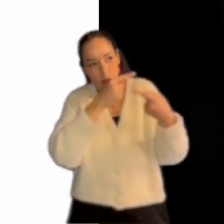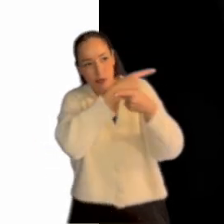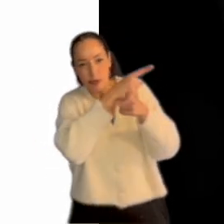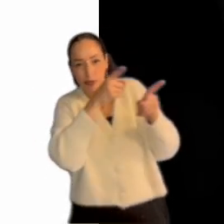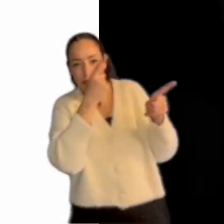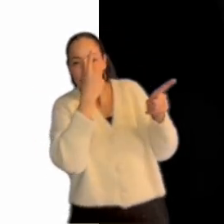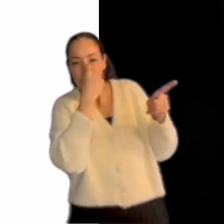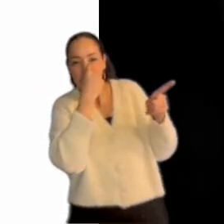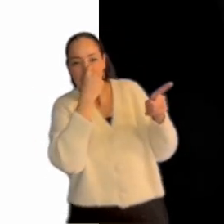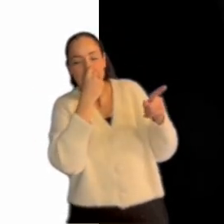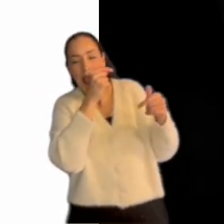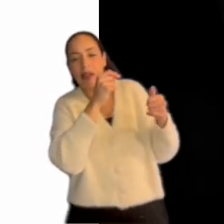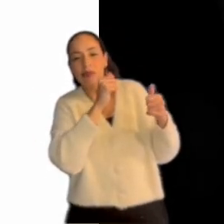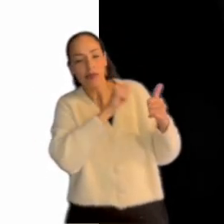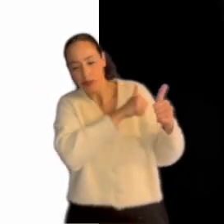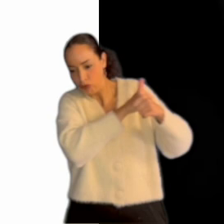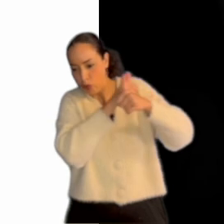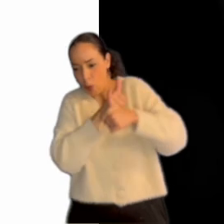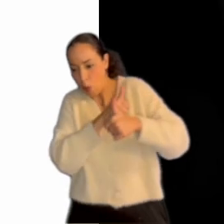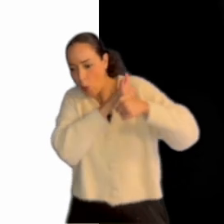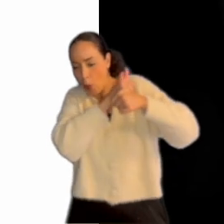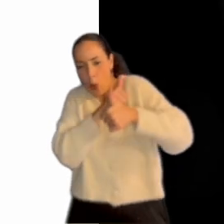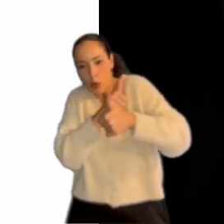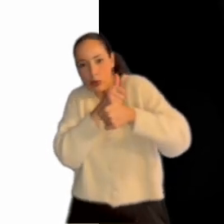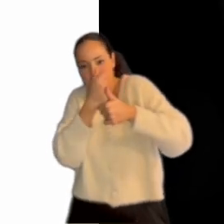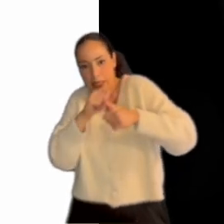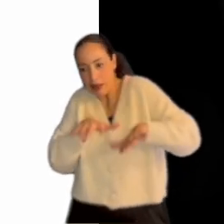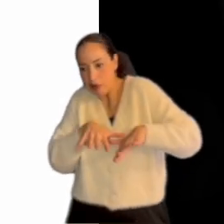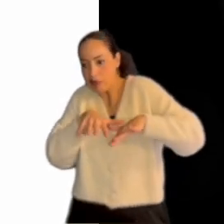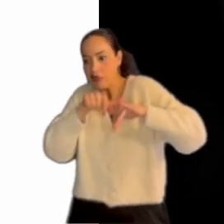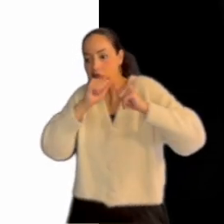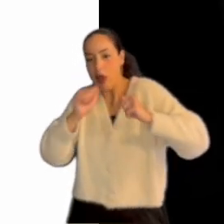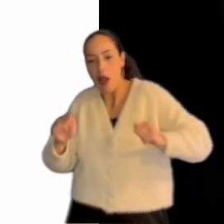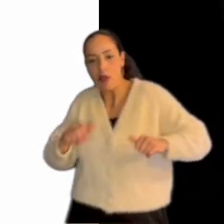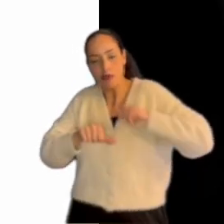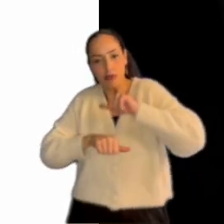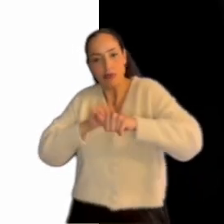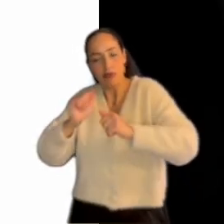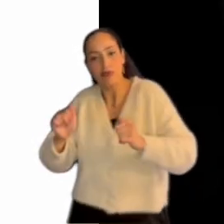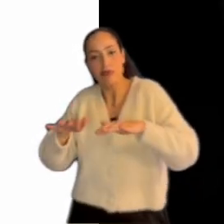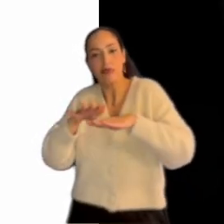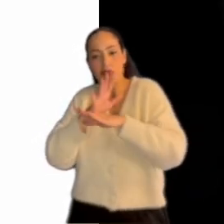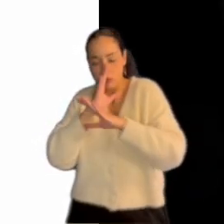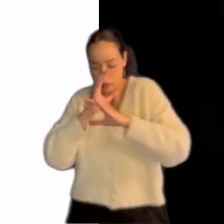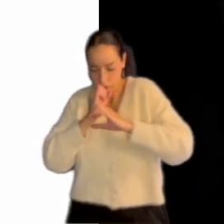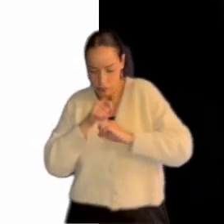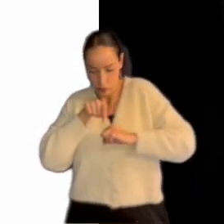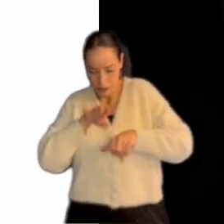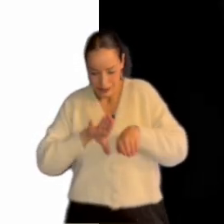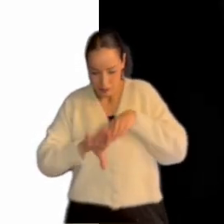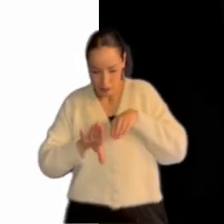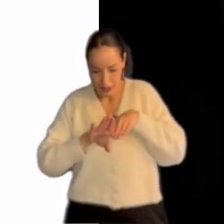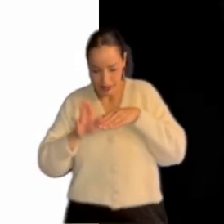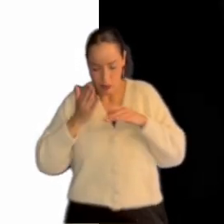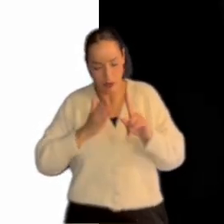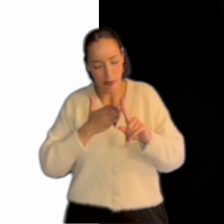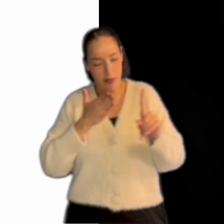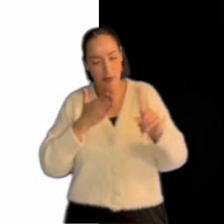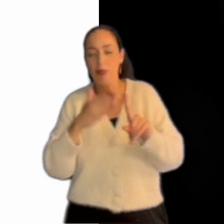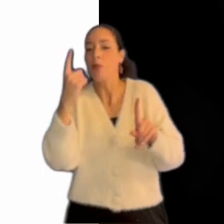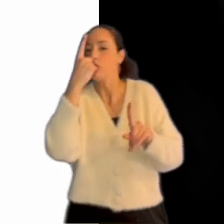foundation from which healing and hope can emerge. A commitment to trauma-informed practice means that we must learn to recognise the possibility for